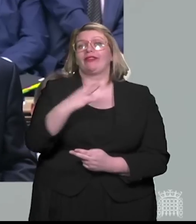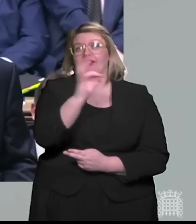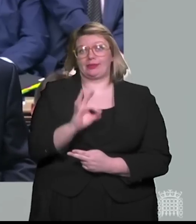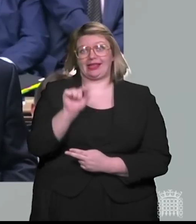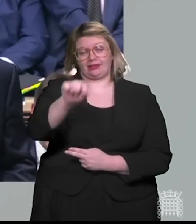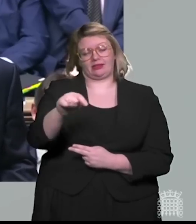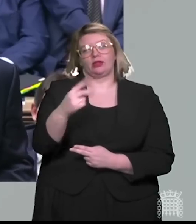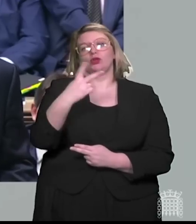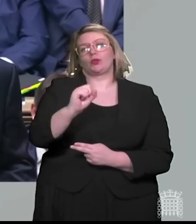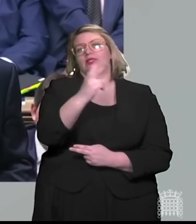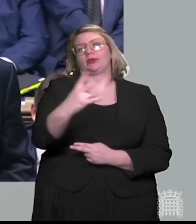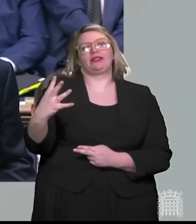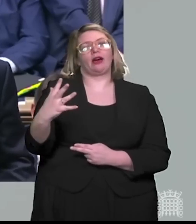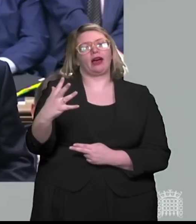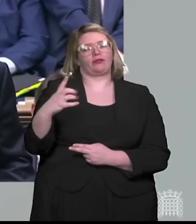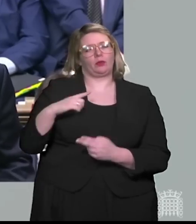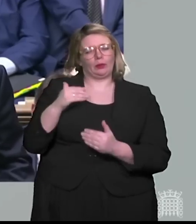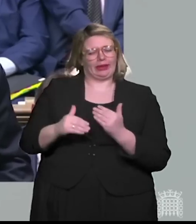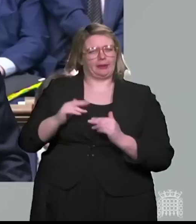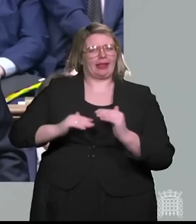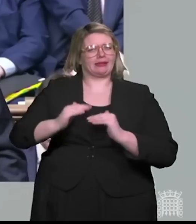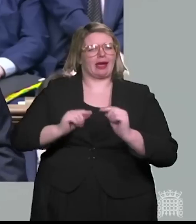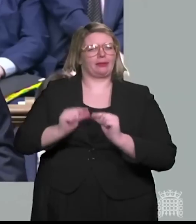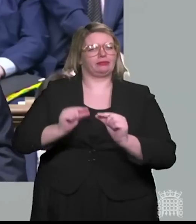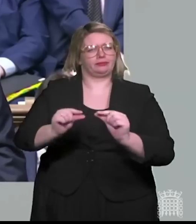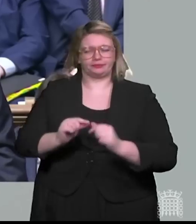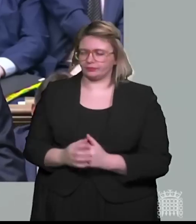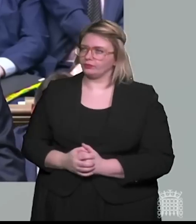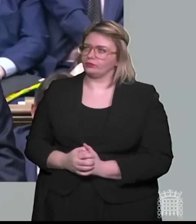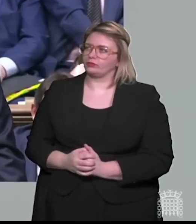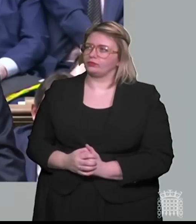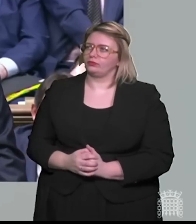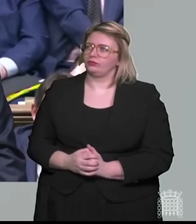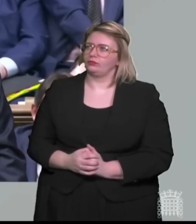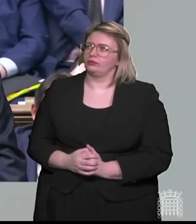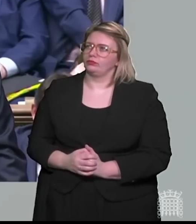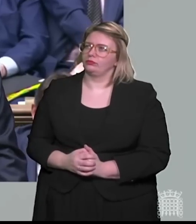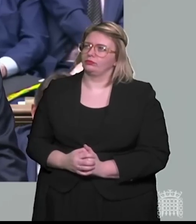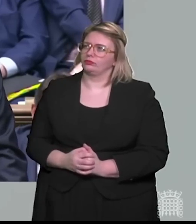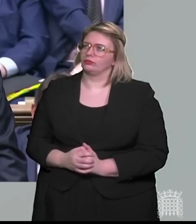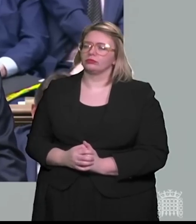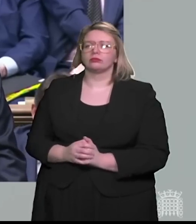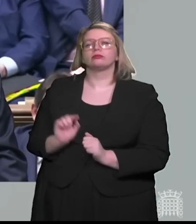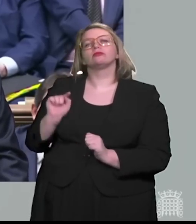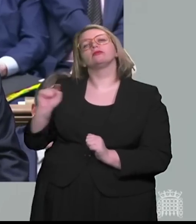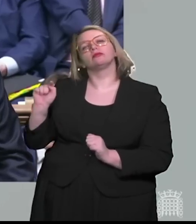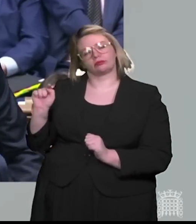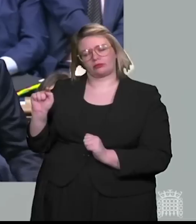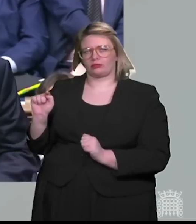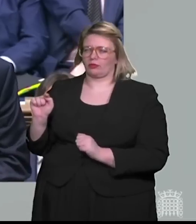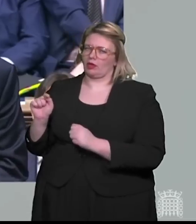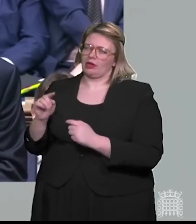as soon as fiscal and economic circumstances allow. And following representations from the